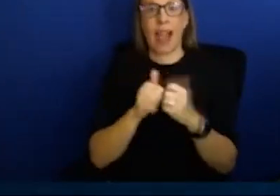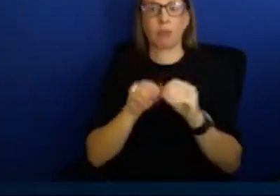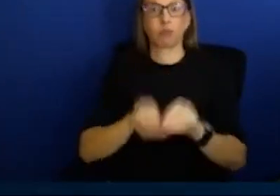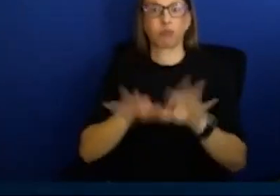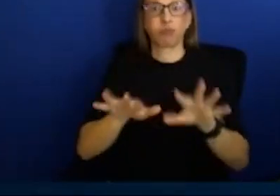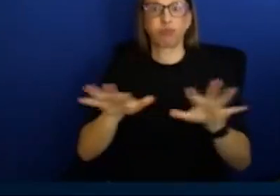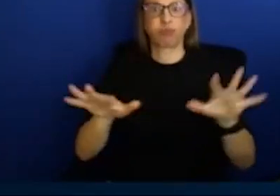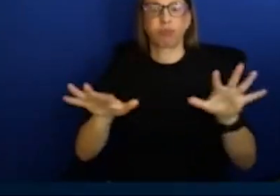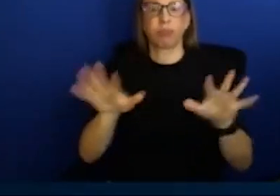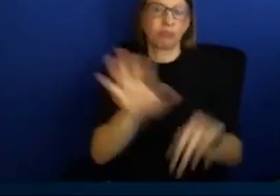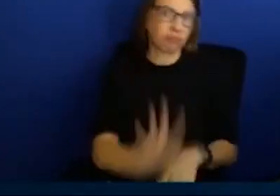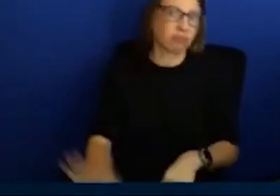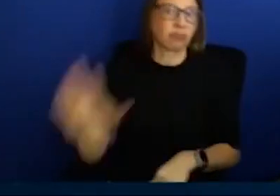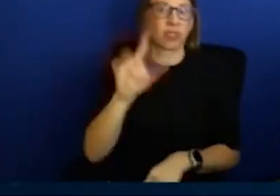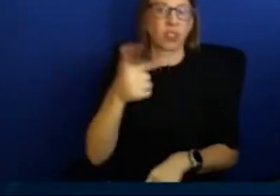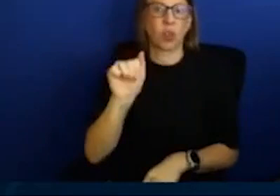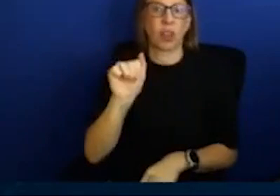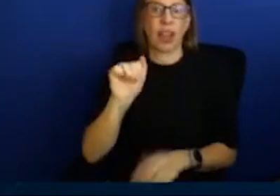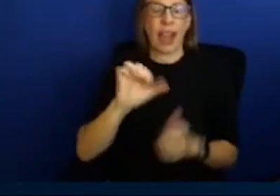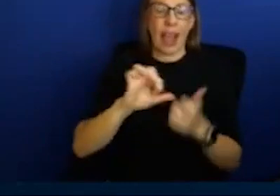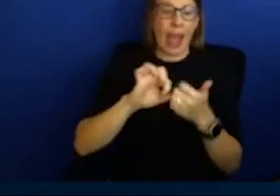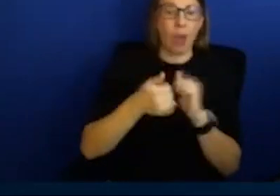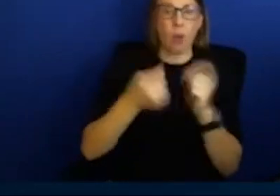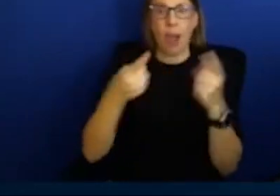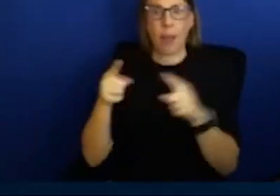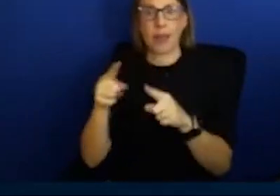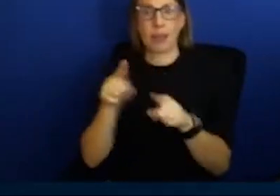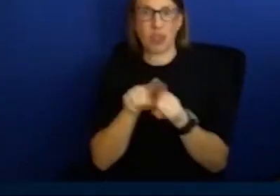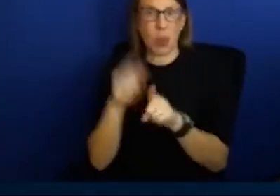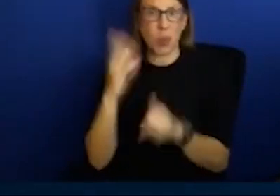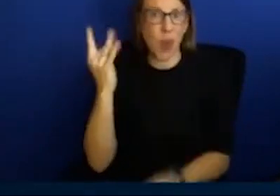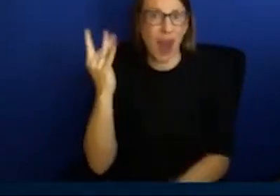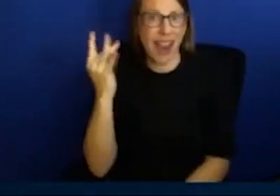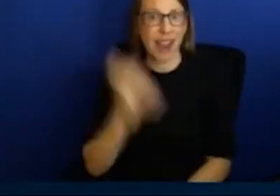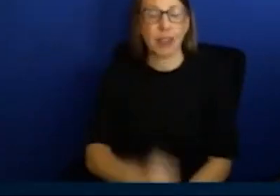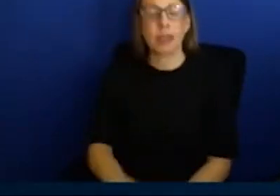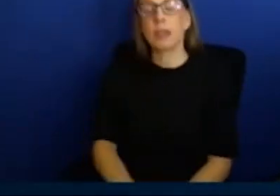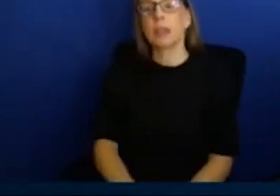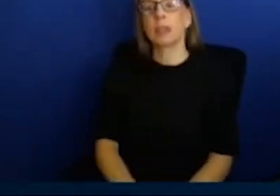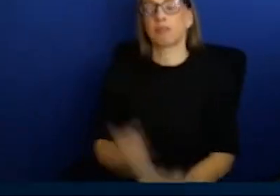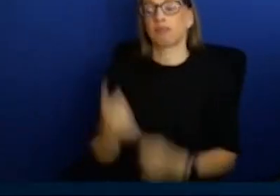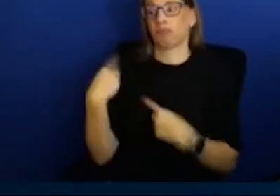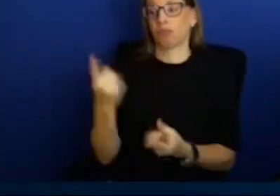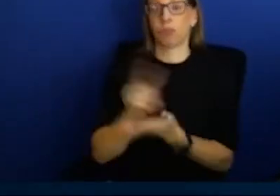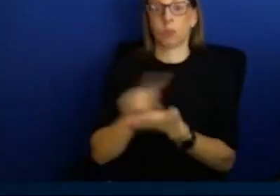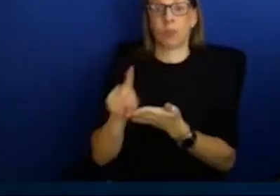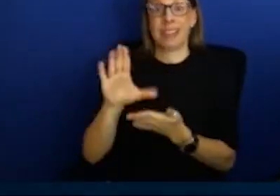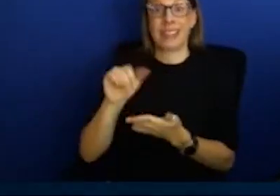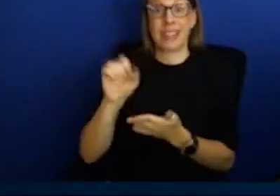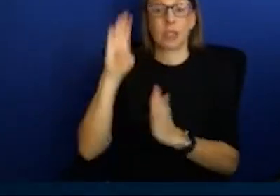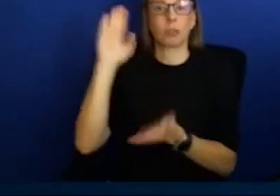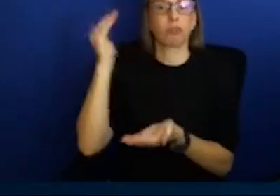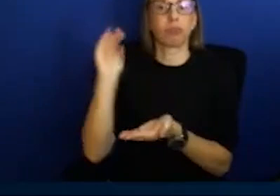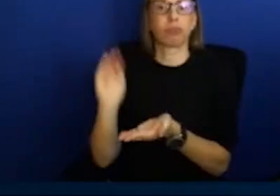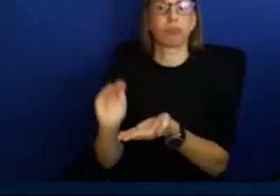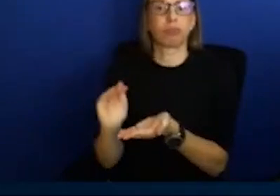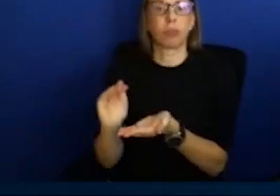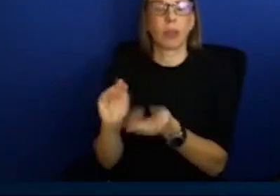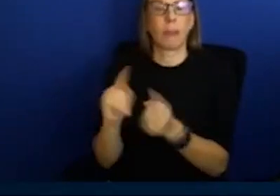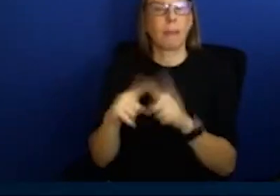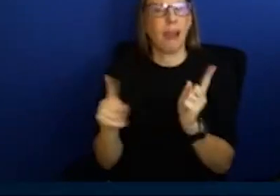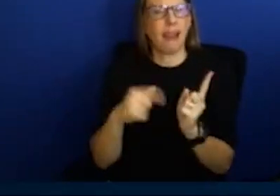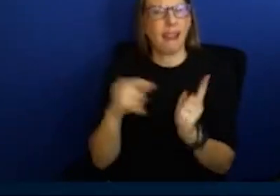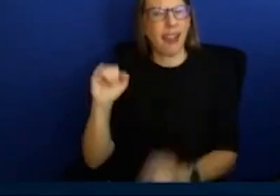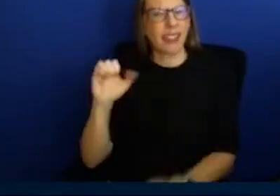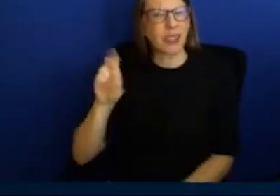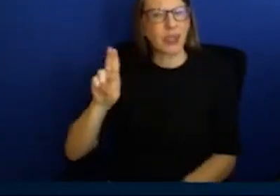get to where we are and why. So thank you for that. So in the past week, cases went down, but ICU admissions and